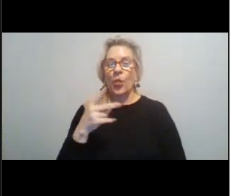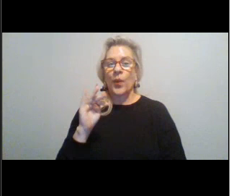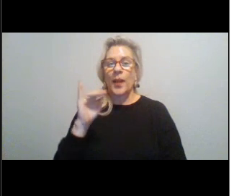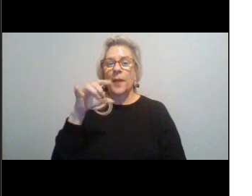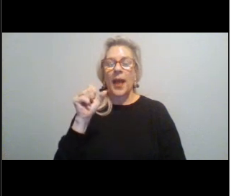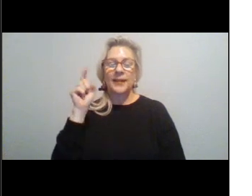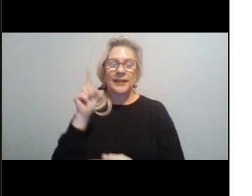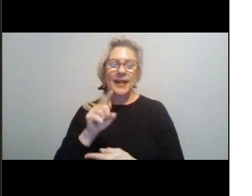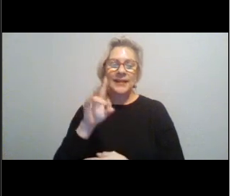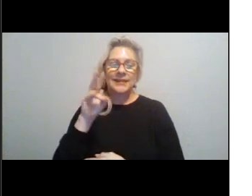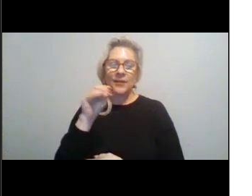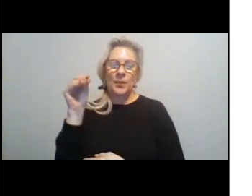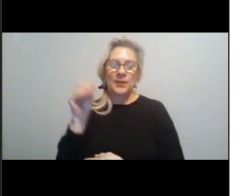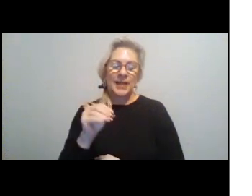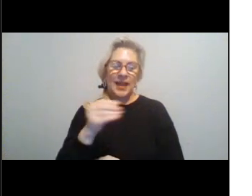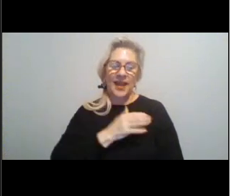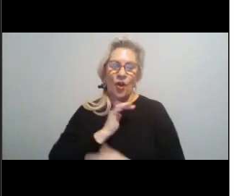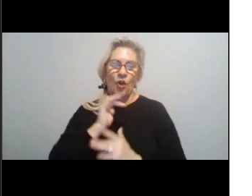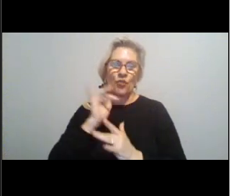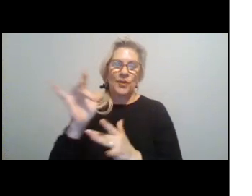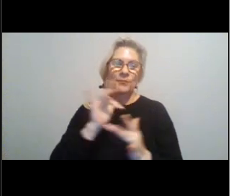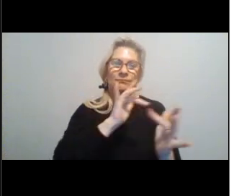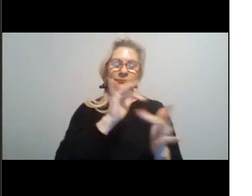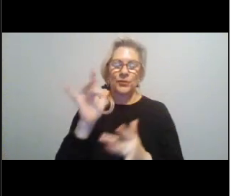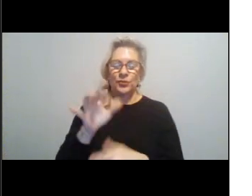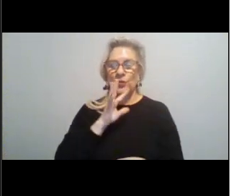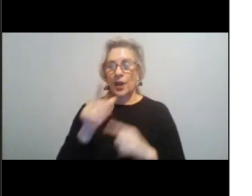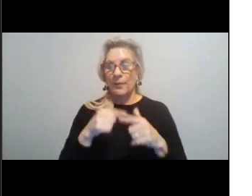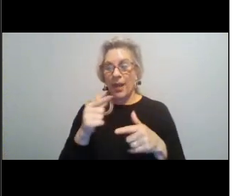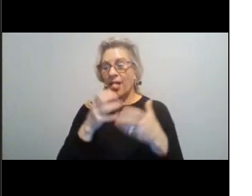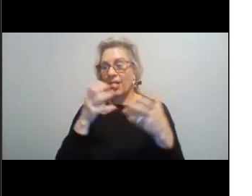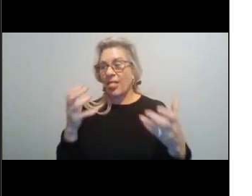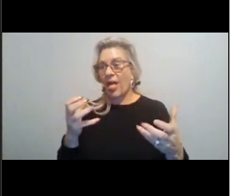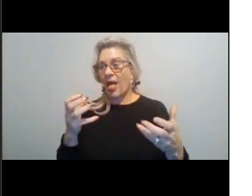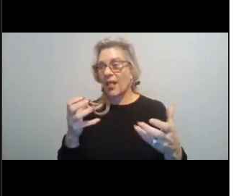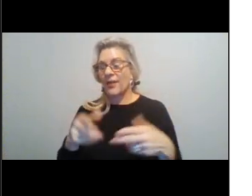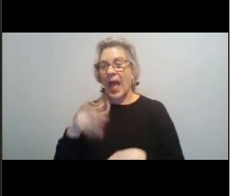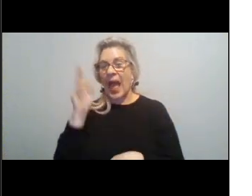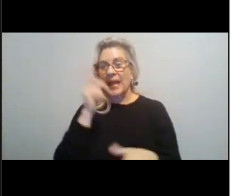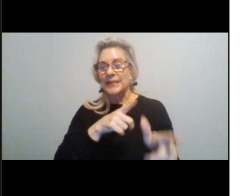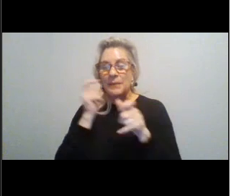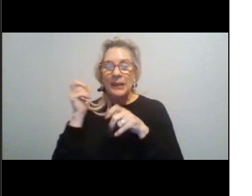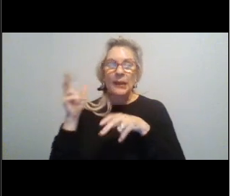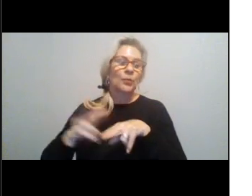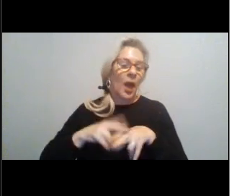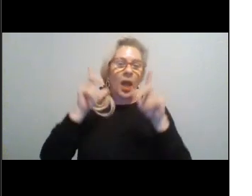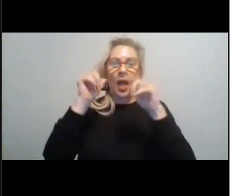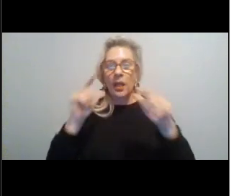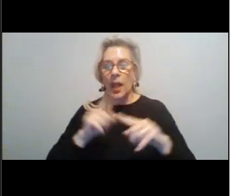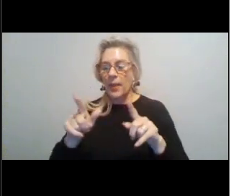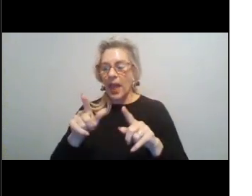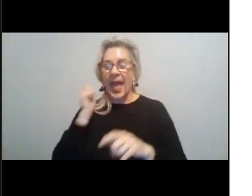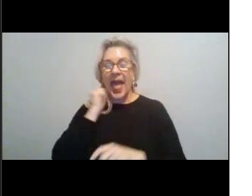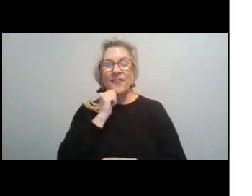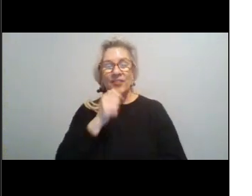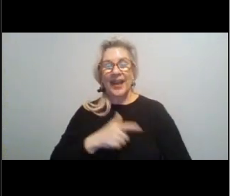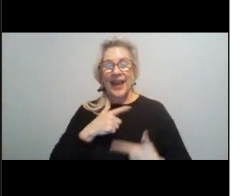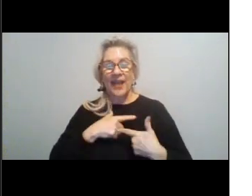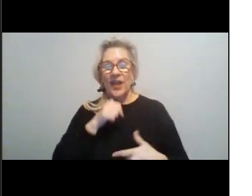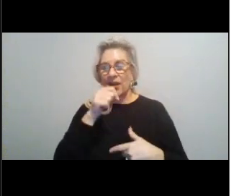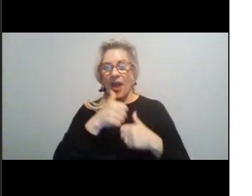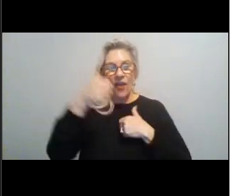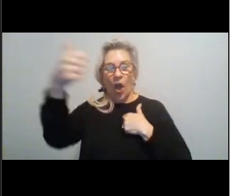70% of the trips. So you're talking about a lot of the high-speed rail and everything, but in a person's daily life, they're not going